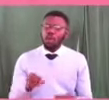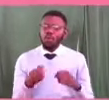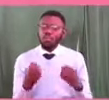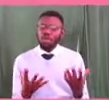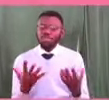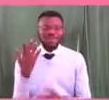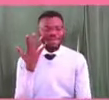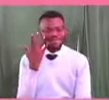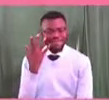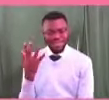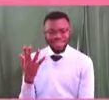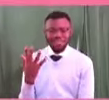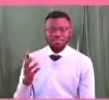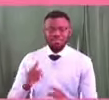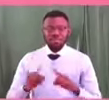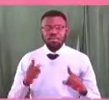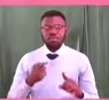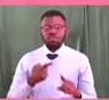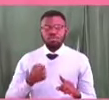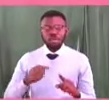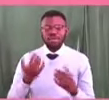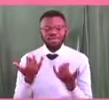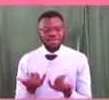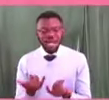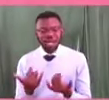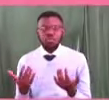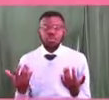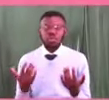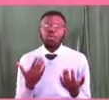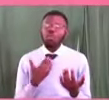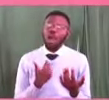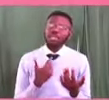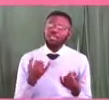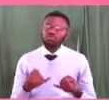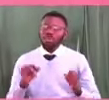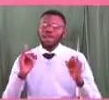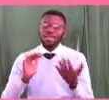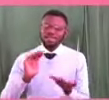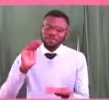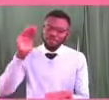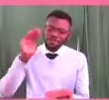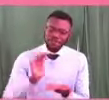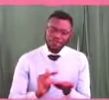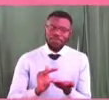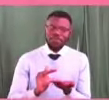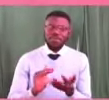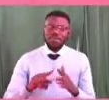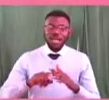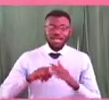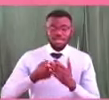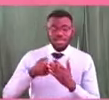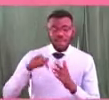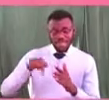shillings. We have worked the numbers. It will be possible, beginning later this